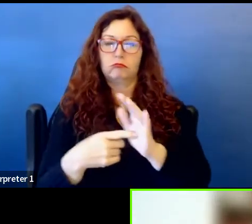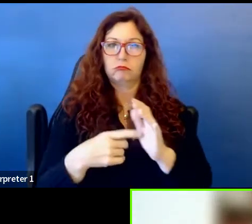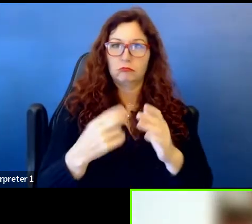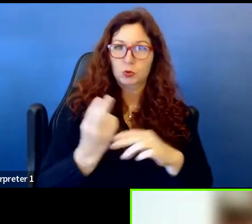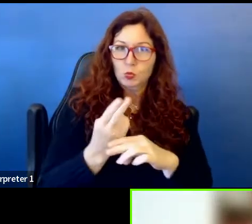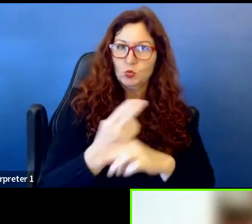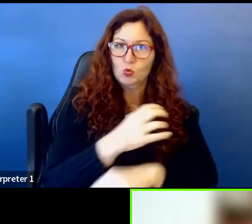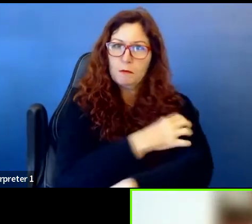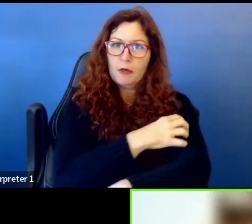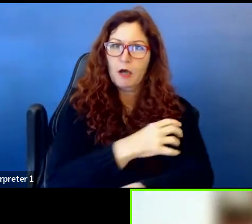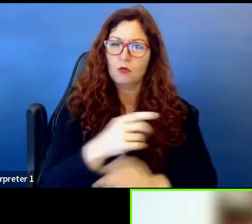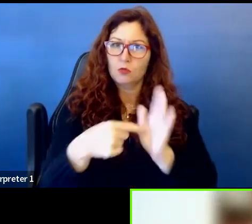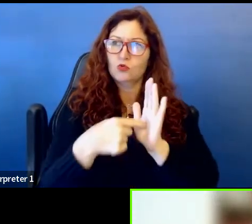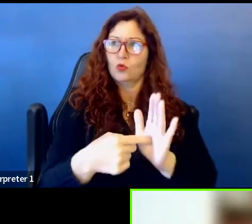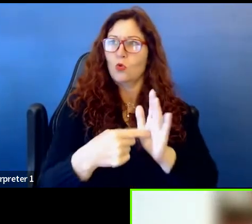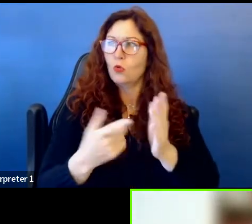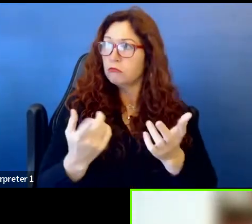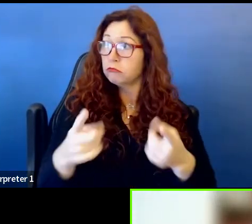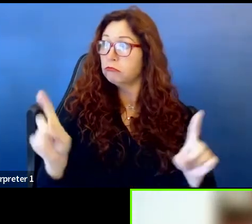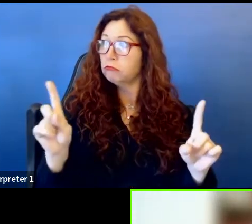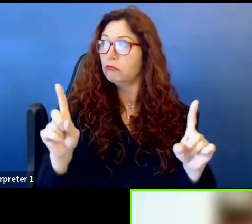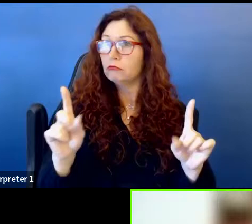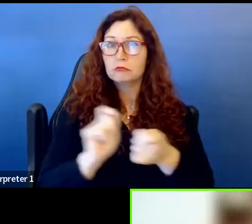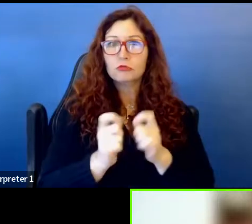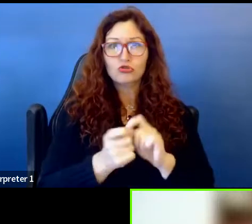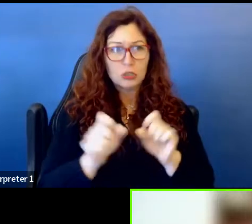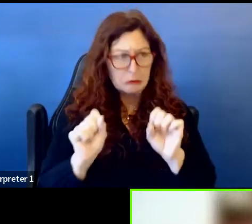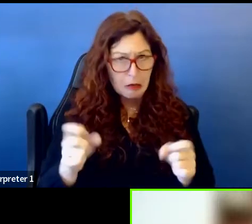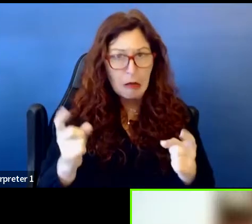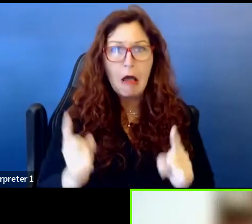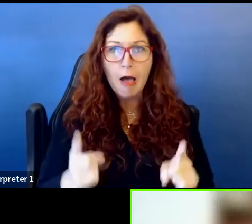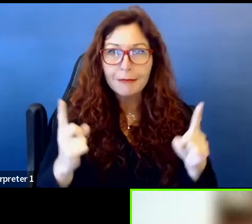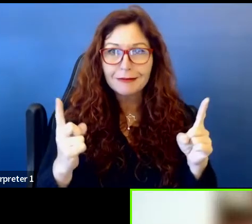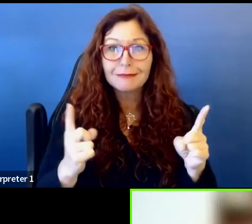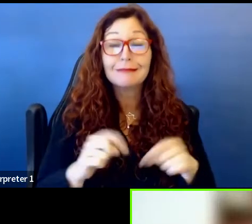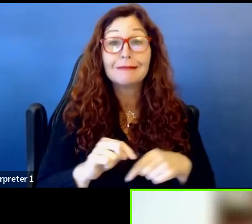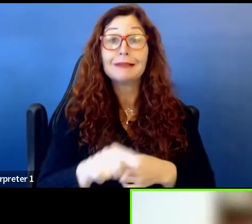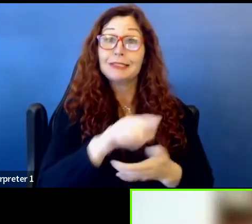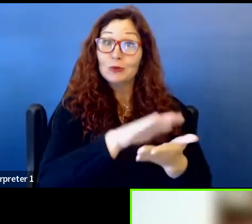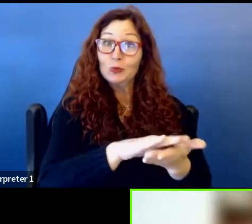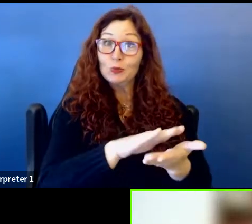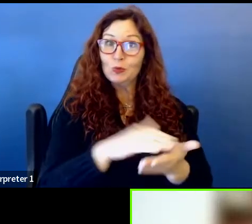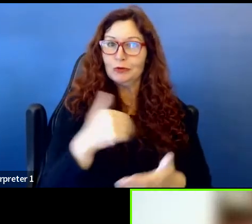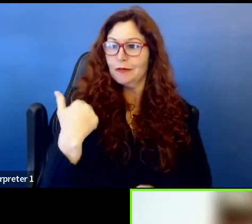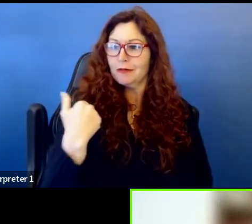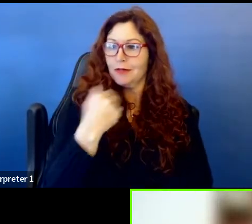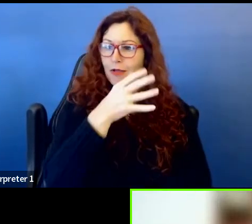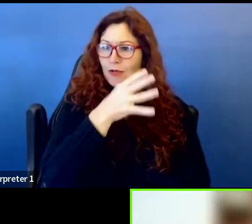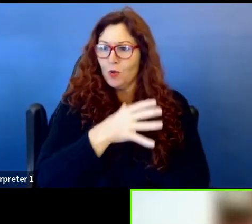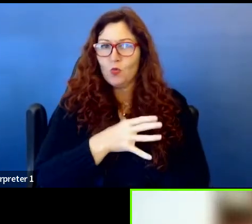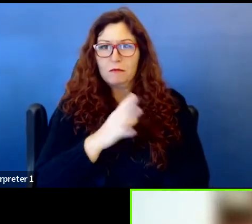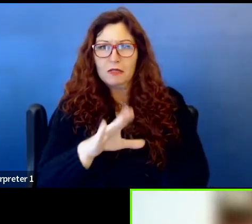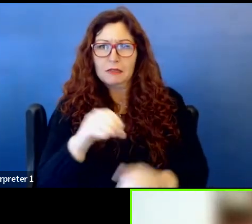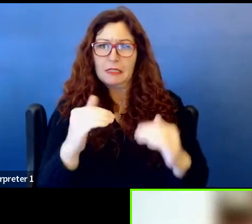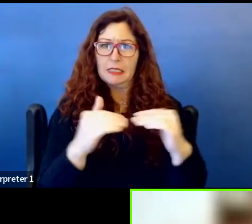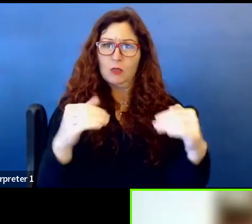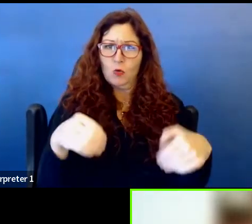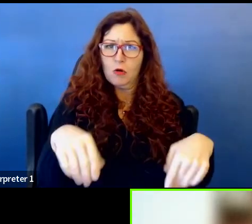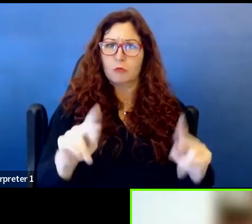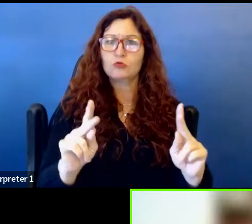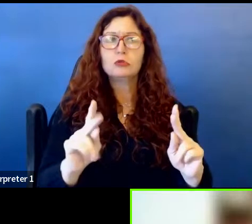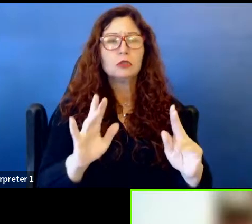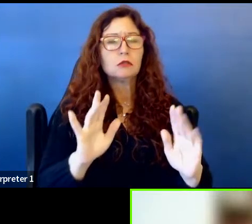sure that in schools you know women are or young women have as much opportunities to learn about